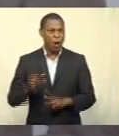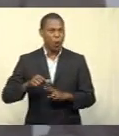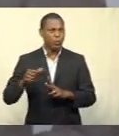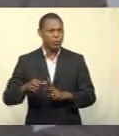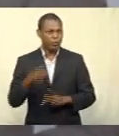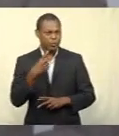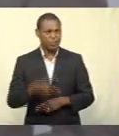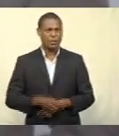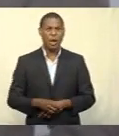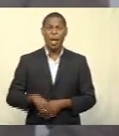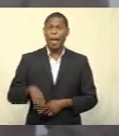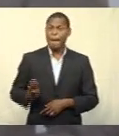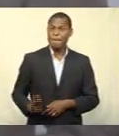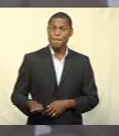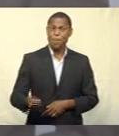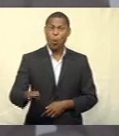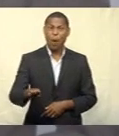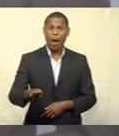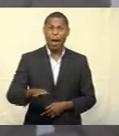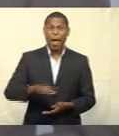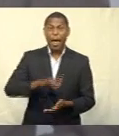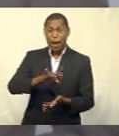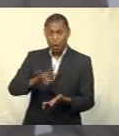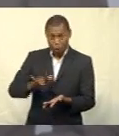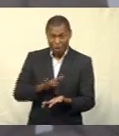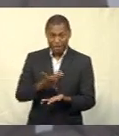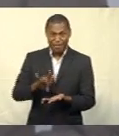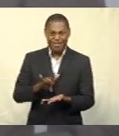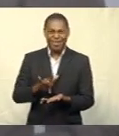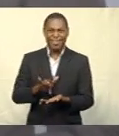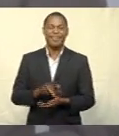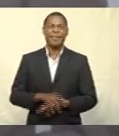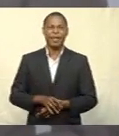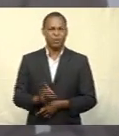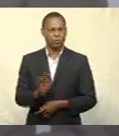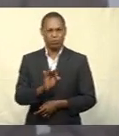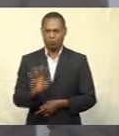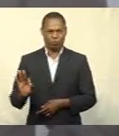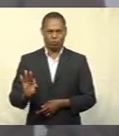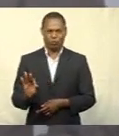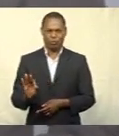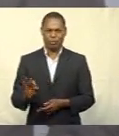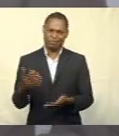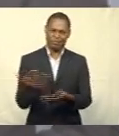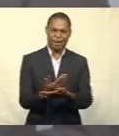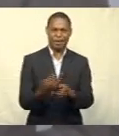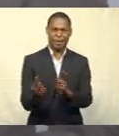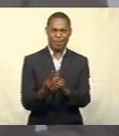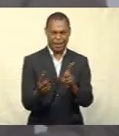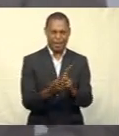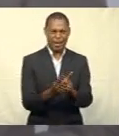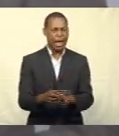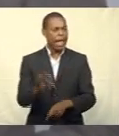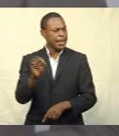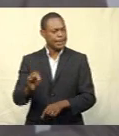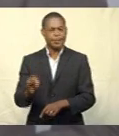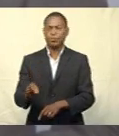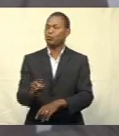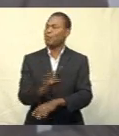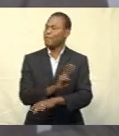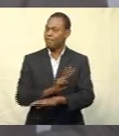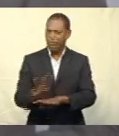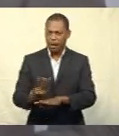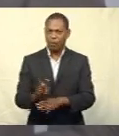and Lomaiviti constituencies were also banned from meetings. Tambuya says members needs to be valued, as she says she will not